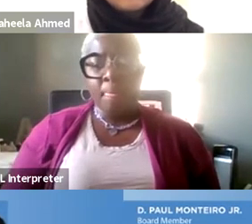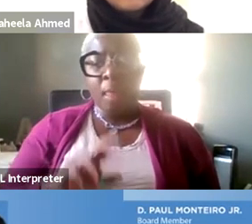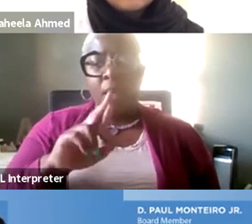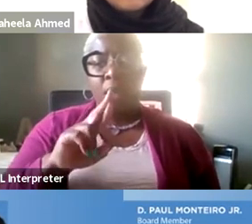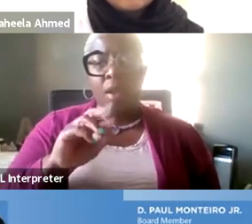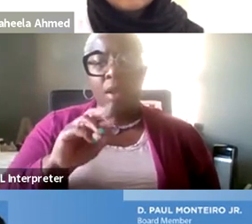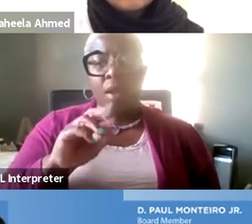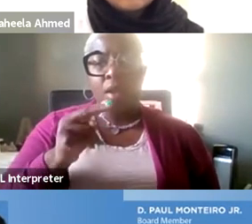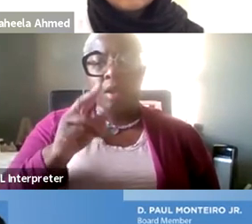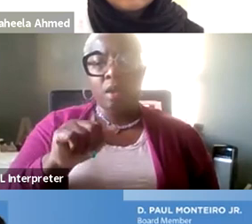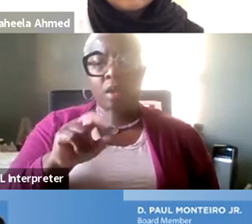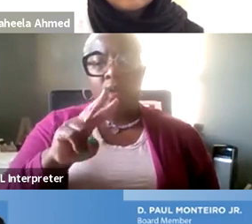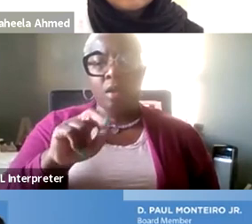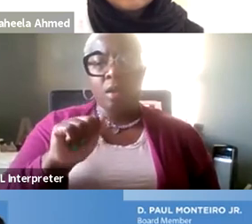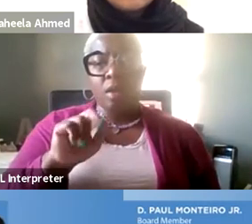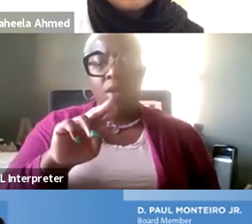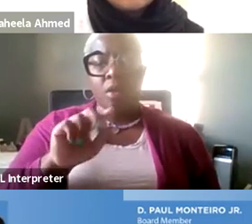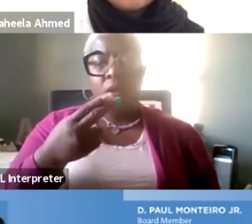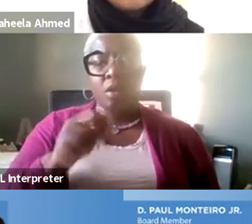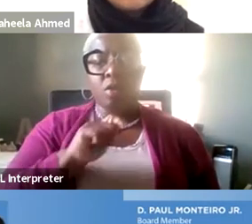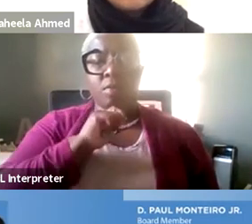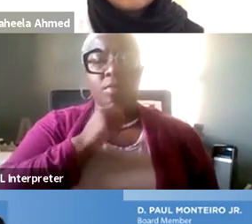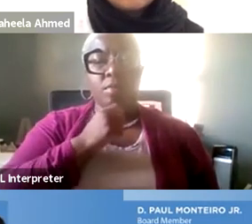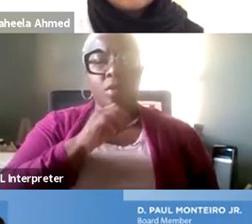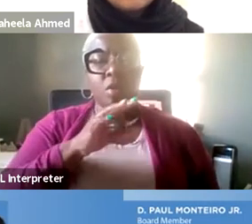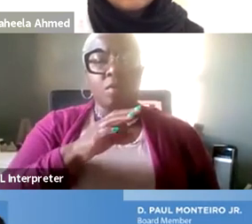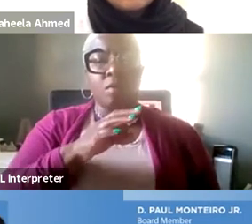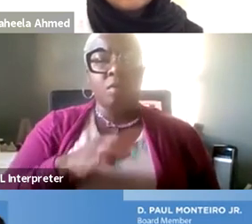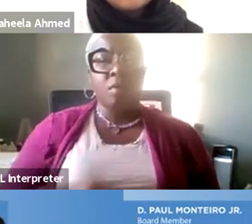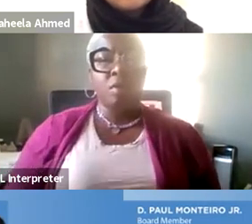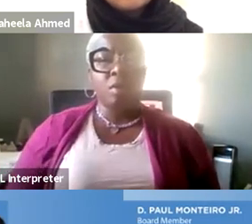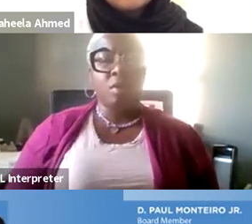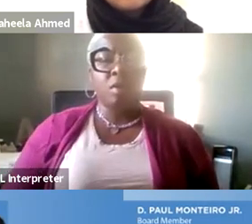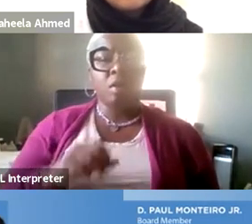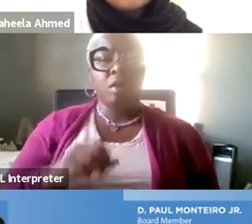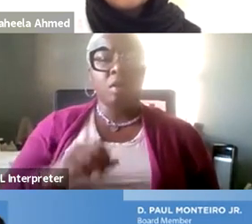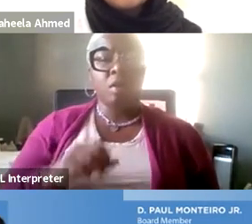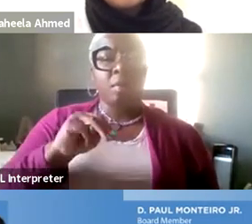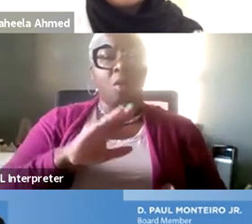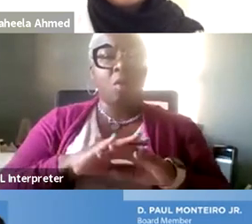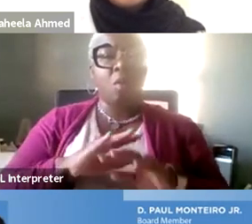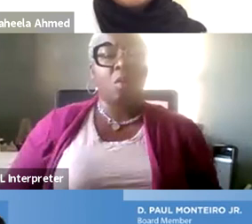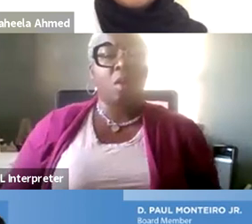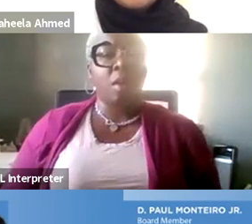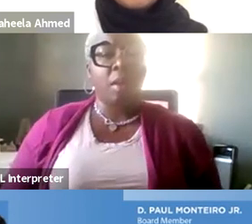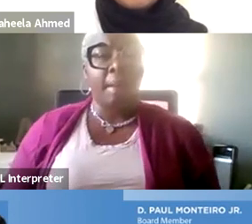Mr. Vaughn, your mic is on, off. Turn your mic on.